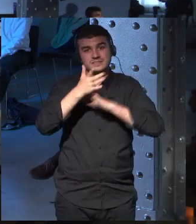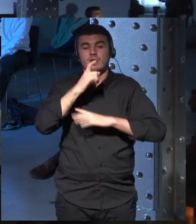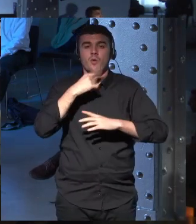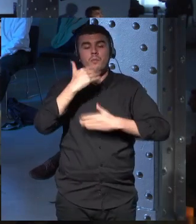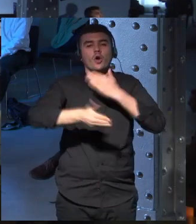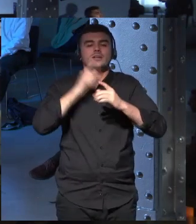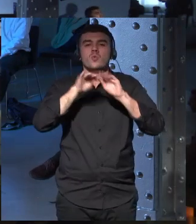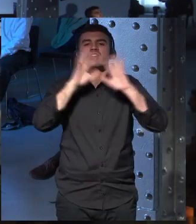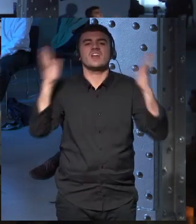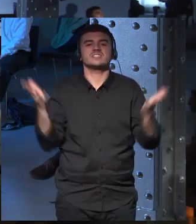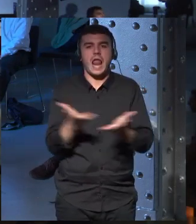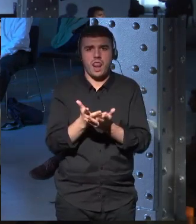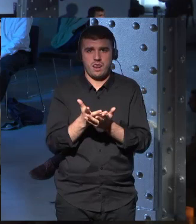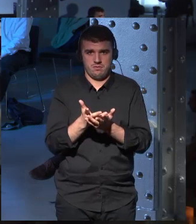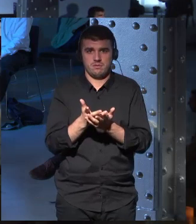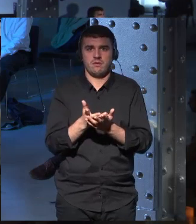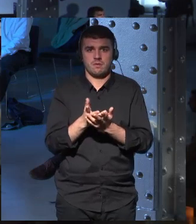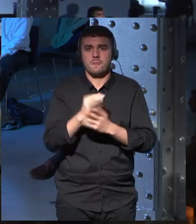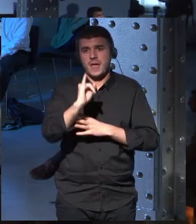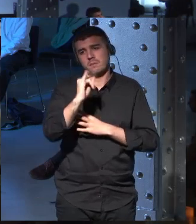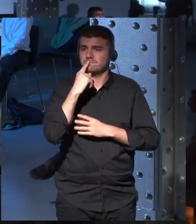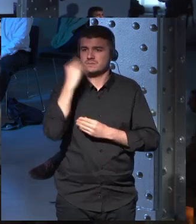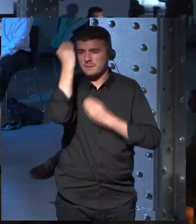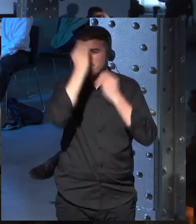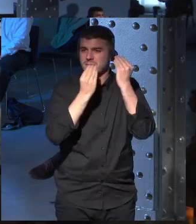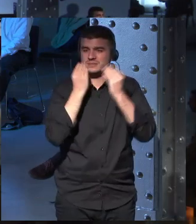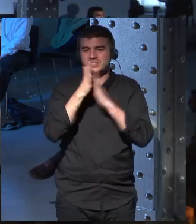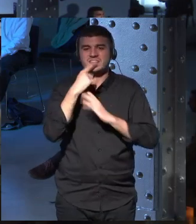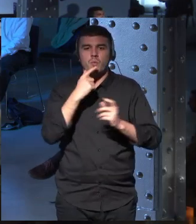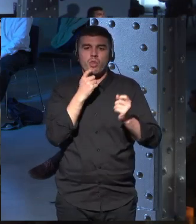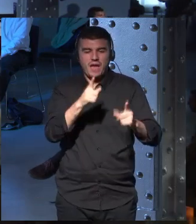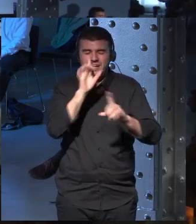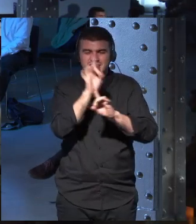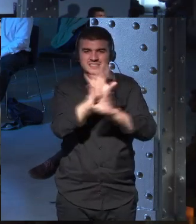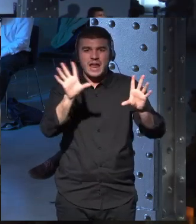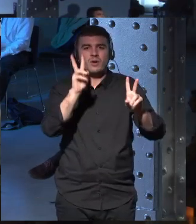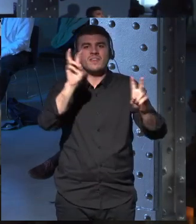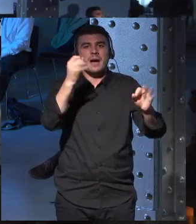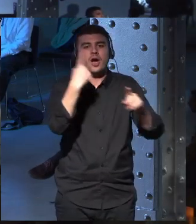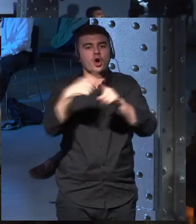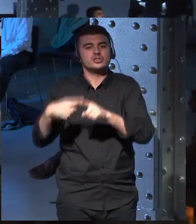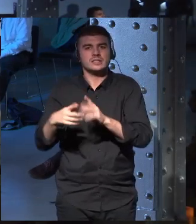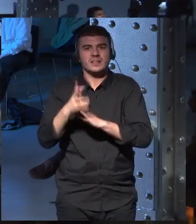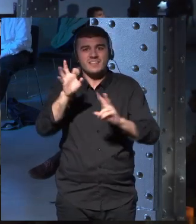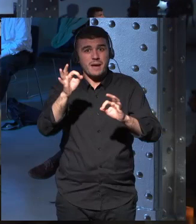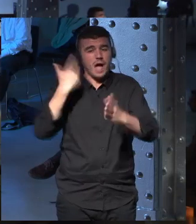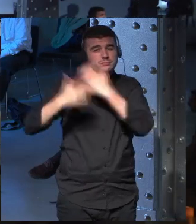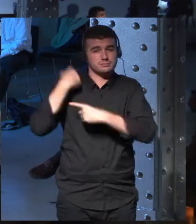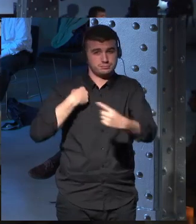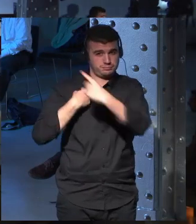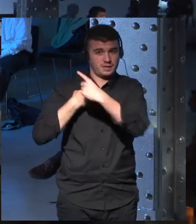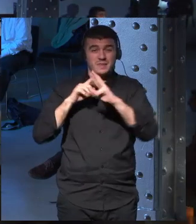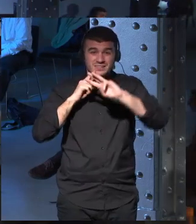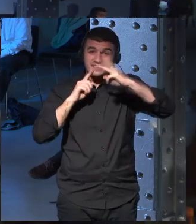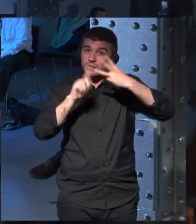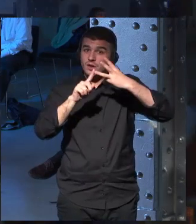more modern and more enlightened beliefs than our forefathers. And then, number three, we